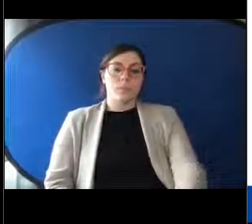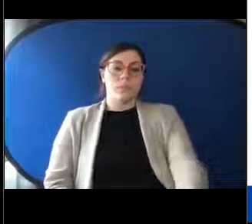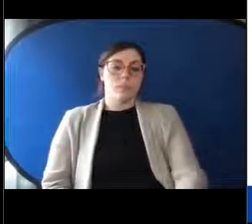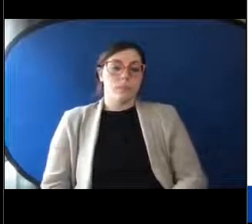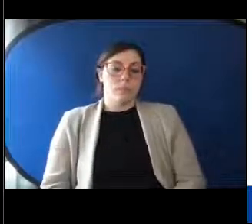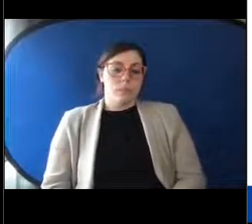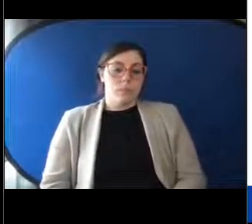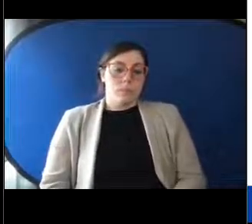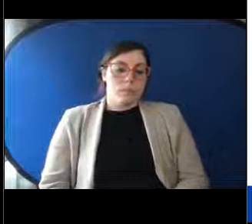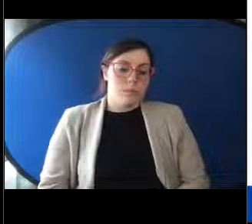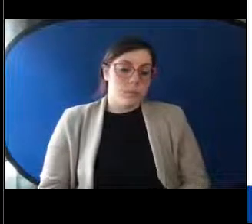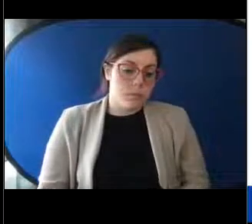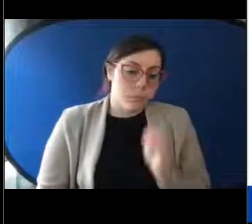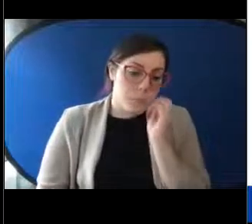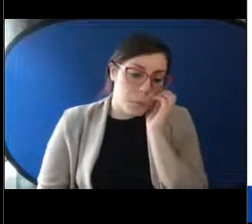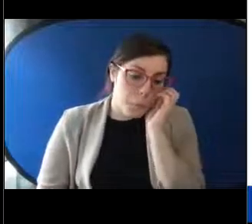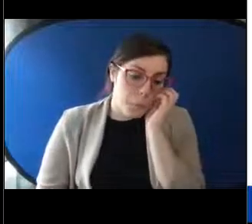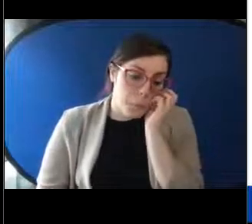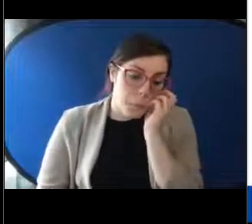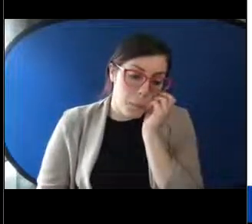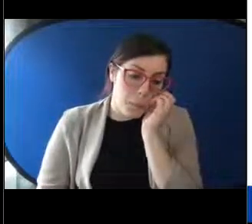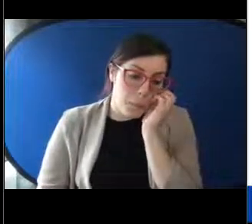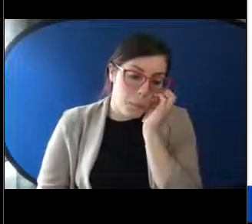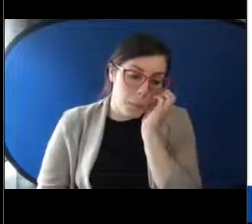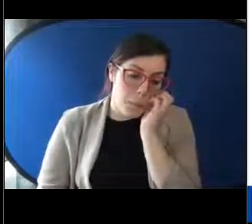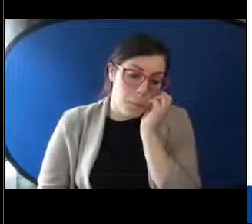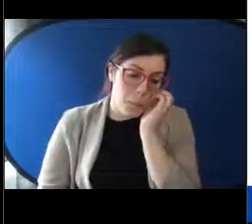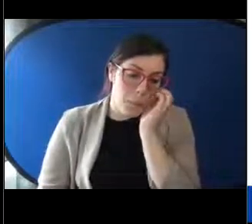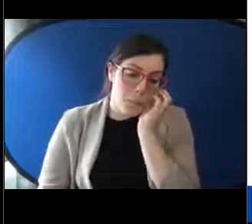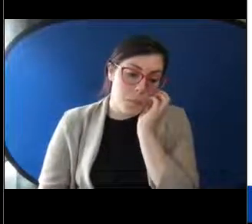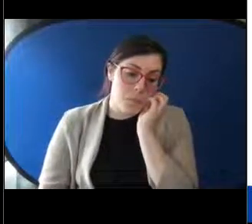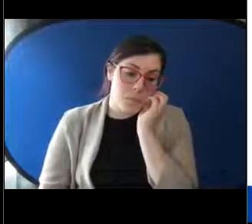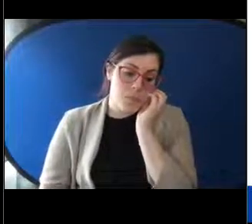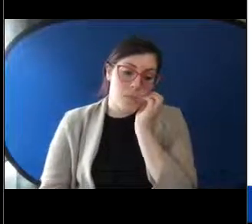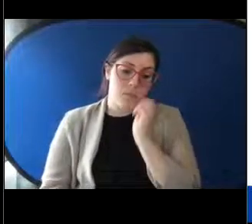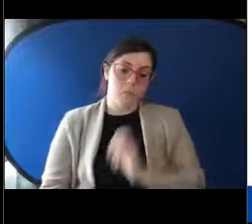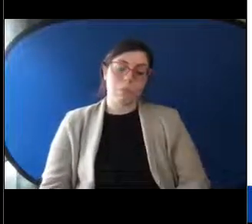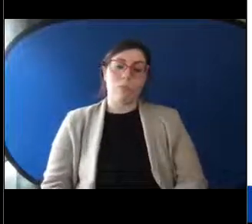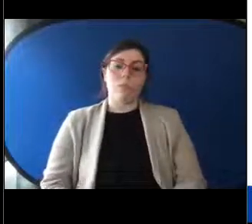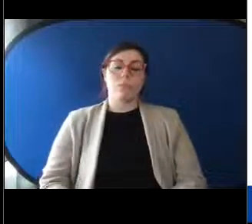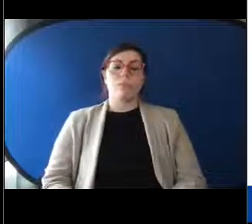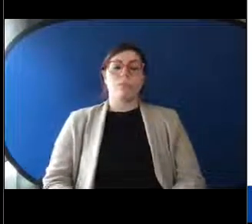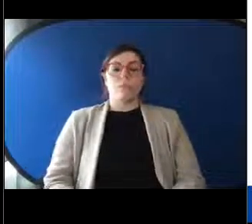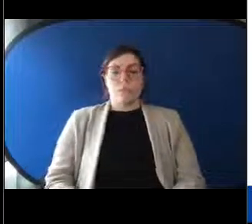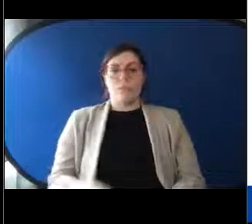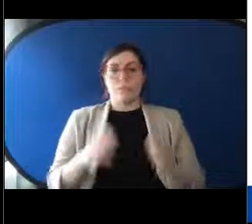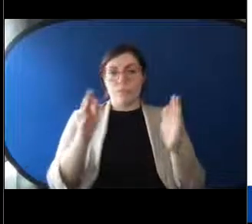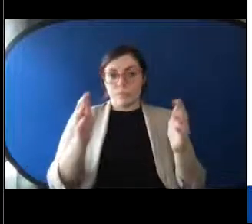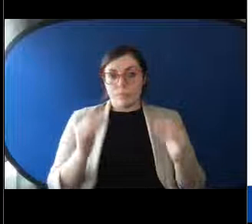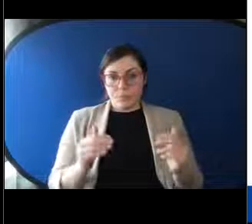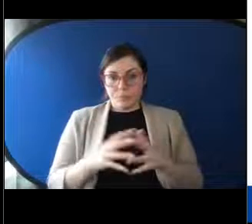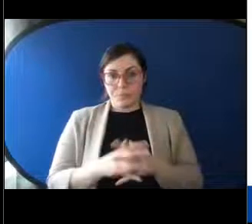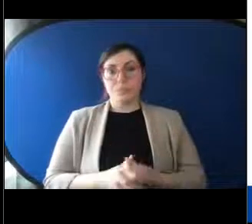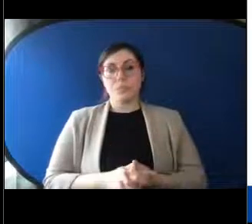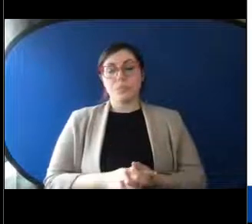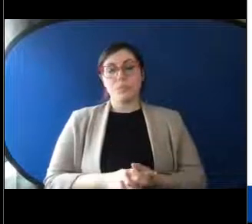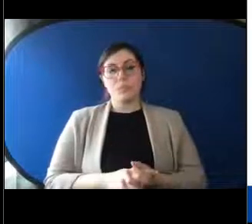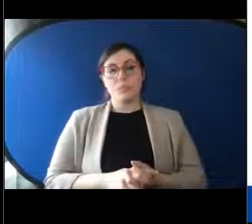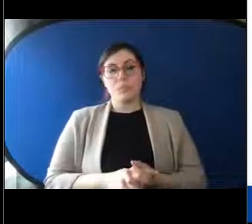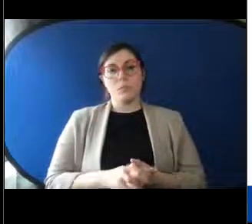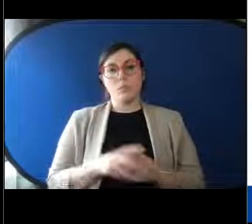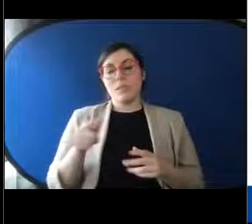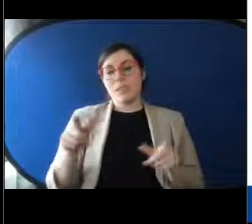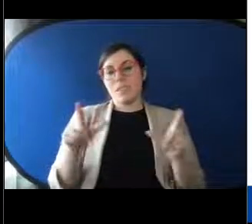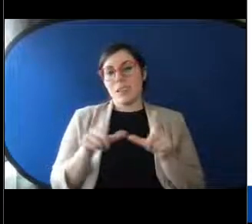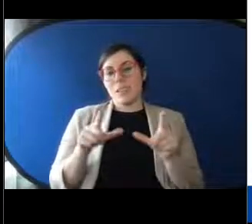So here's how data licensing works and how it solves the problem. A provider assigns a data license onto their data. And note, this license is specific